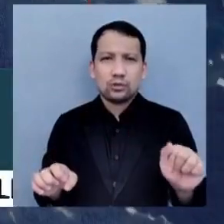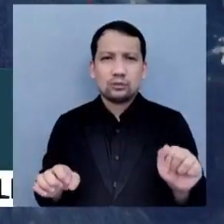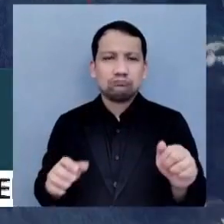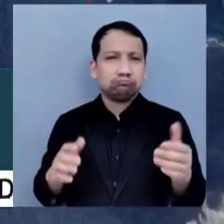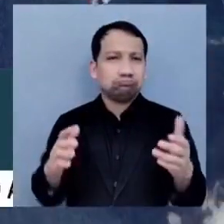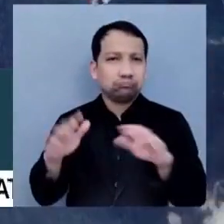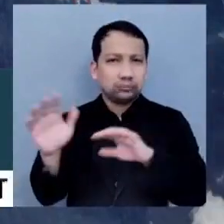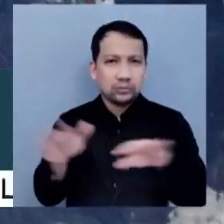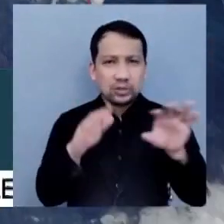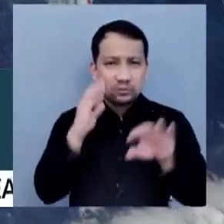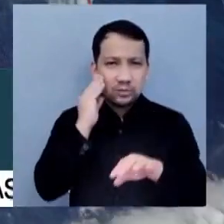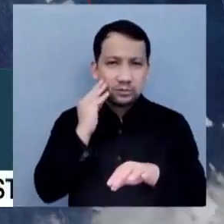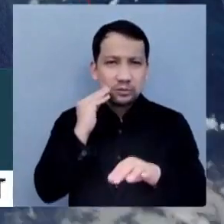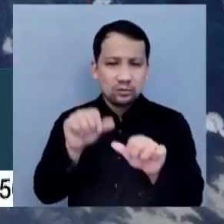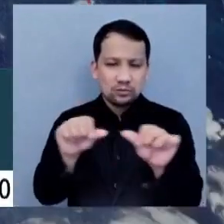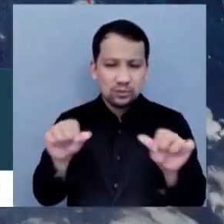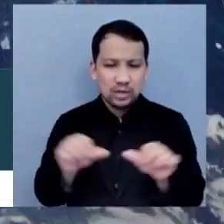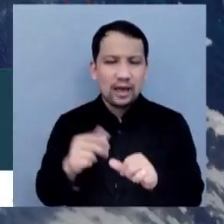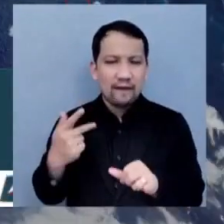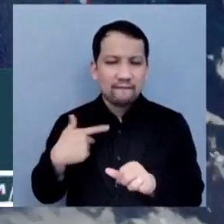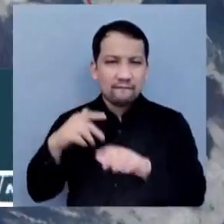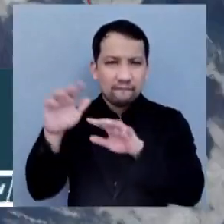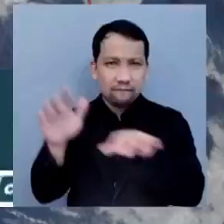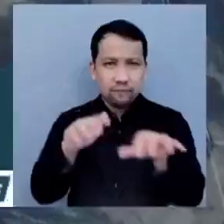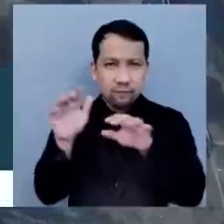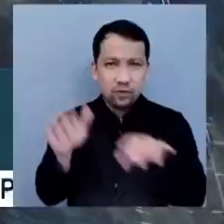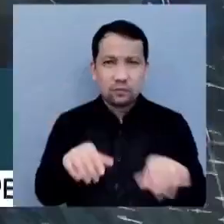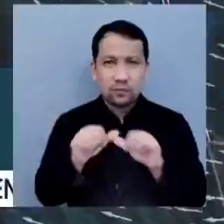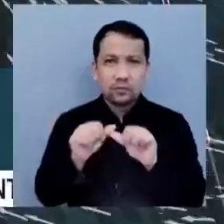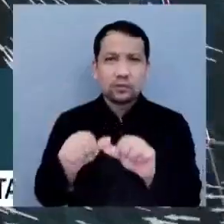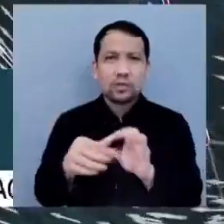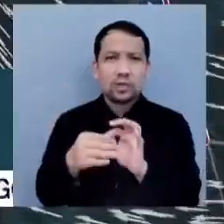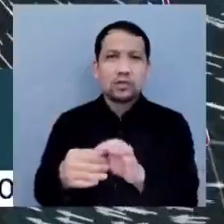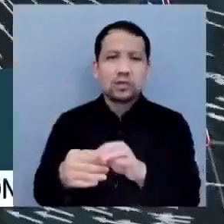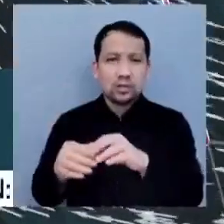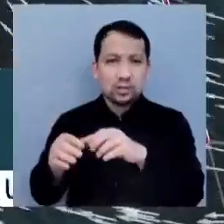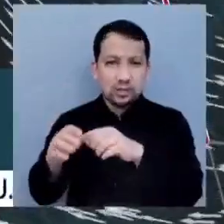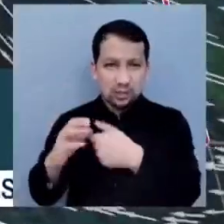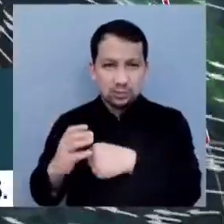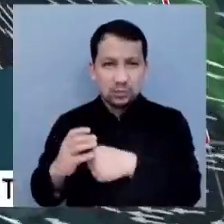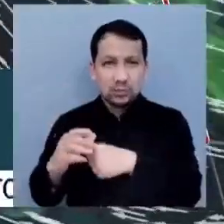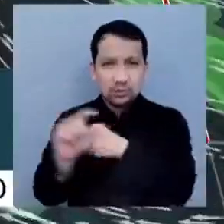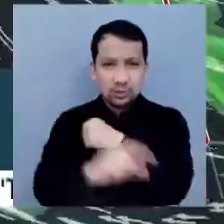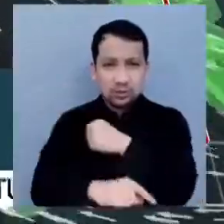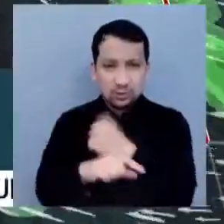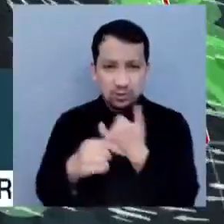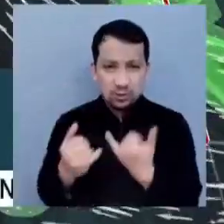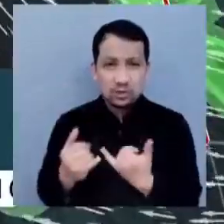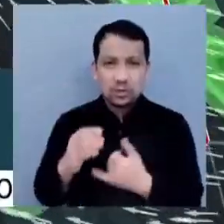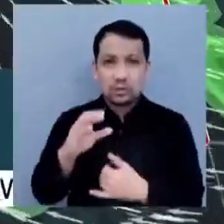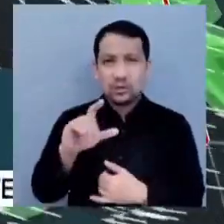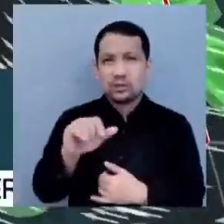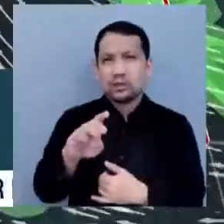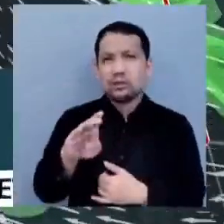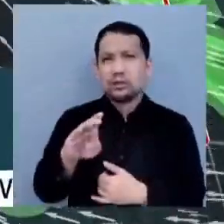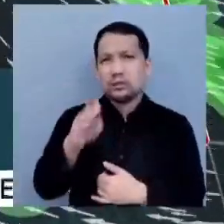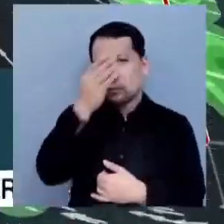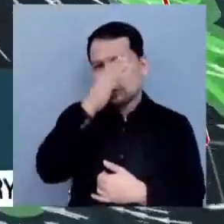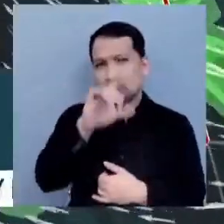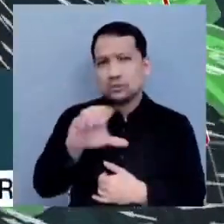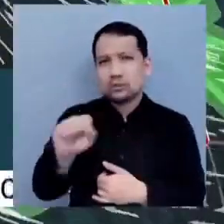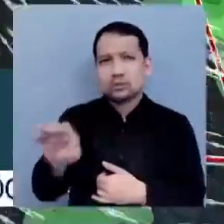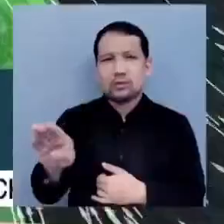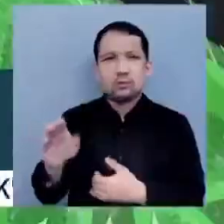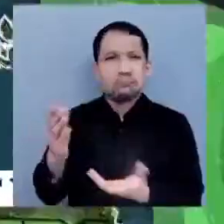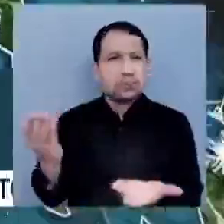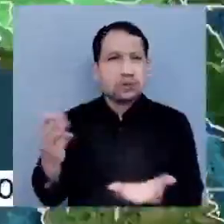conditions are experienced in these areas. Heavy rains will continue to batter Camarines provinces and Quezon today. The rest of Bicol and Calabarzon,